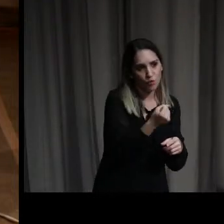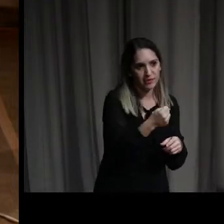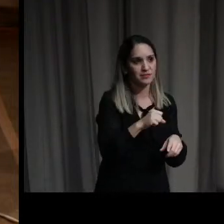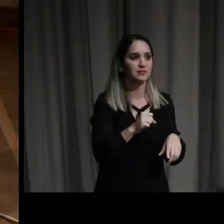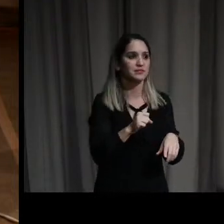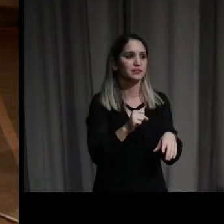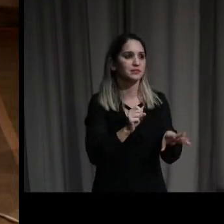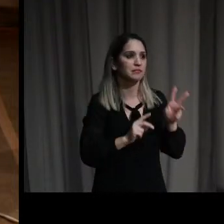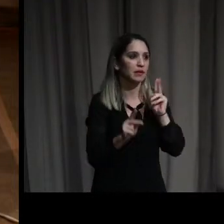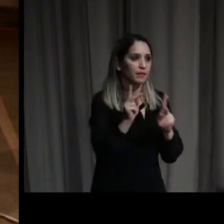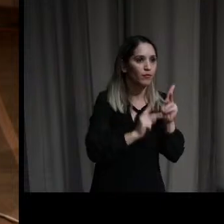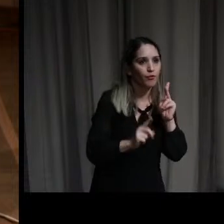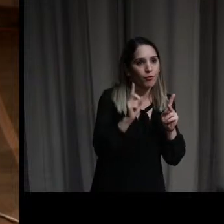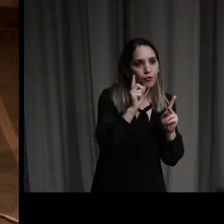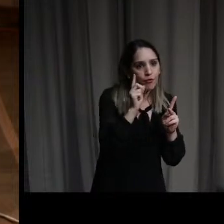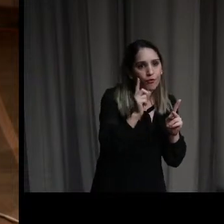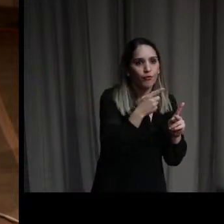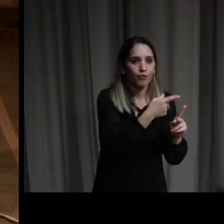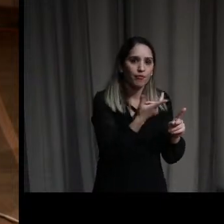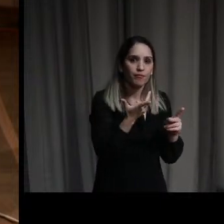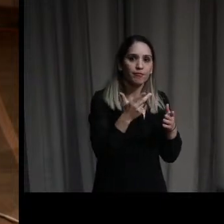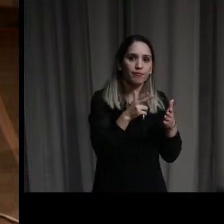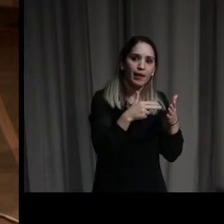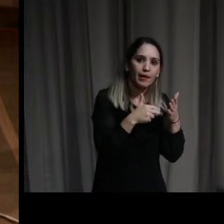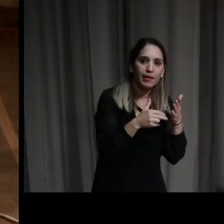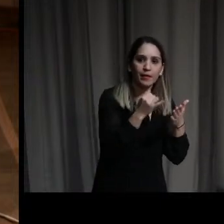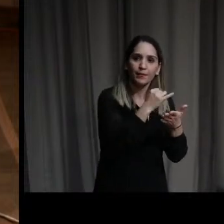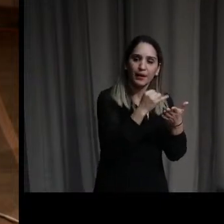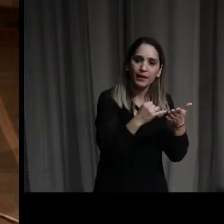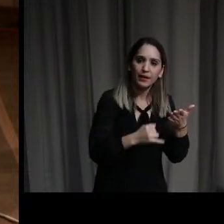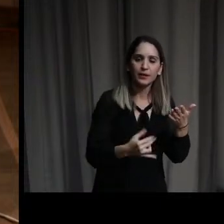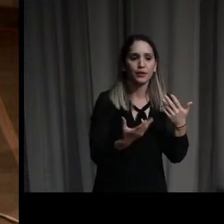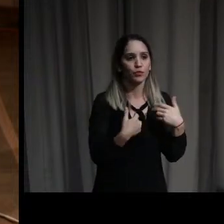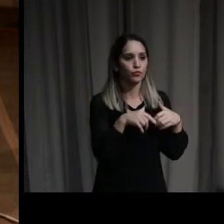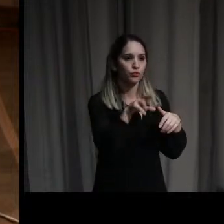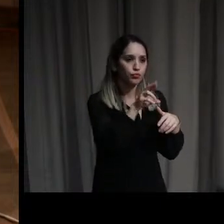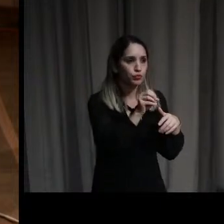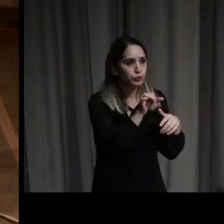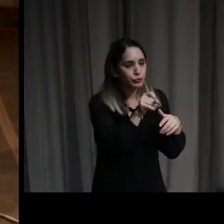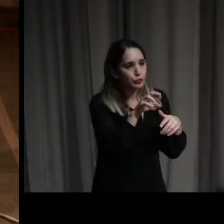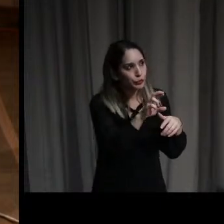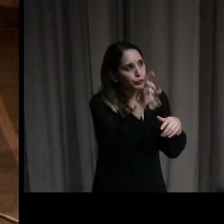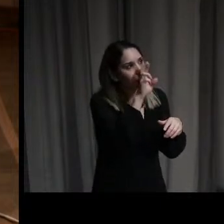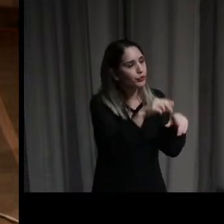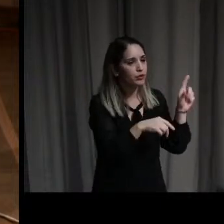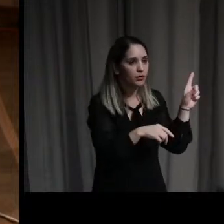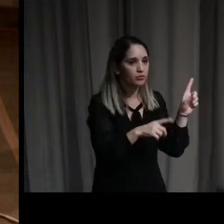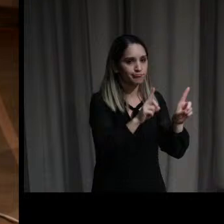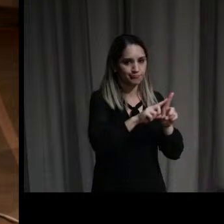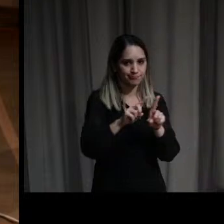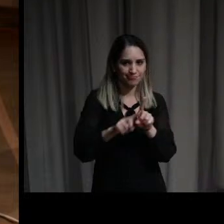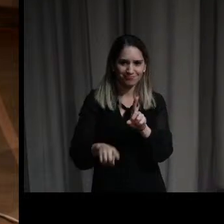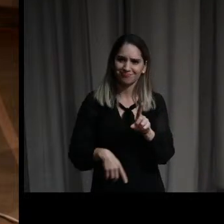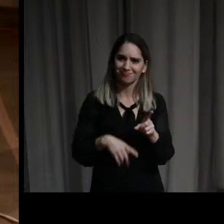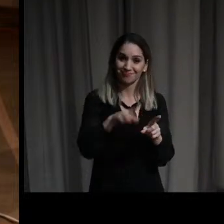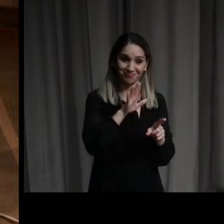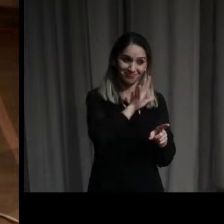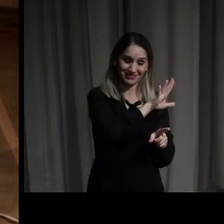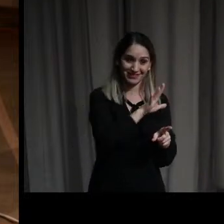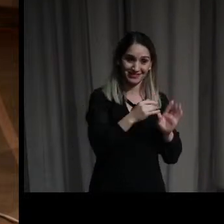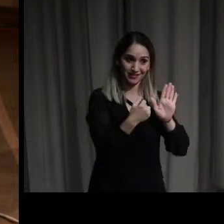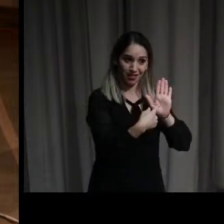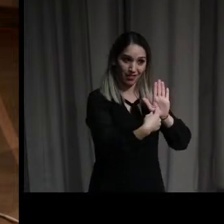his, rooster and the, strutting about. And it was written up in the New York Times, the New